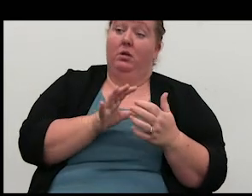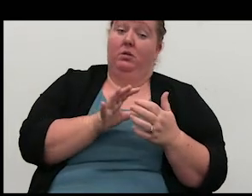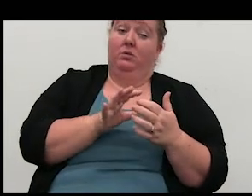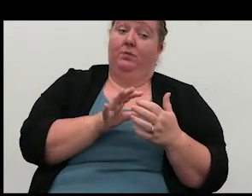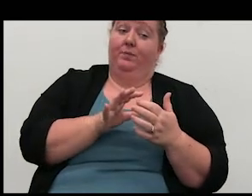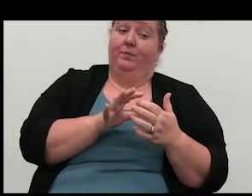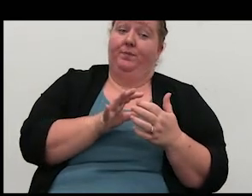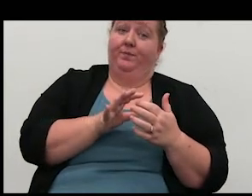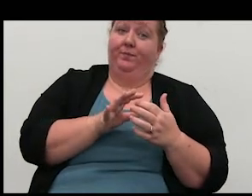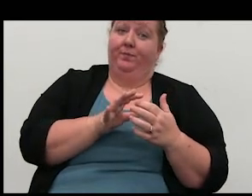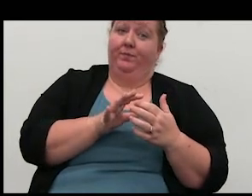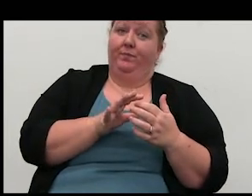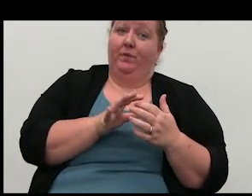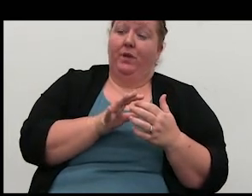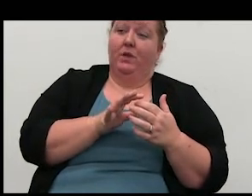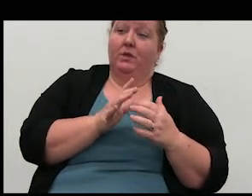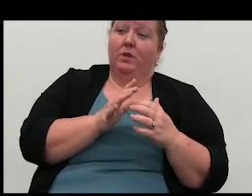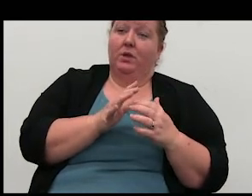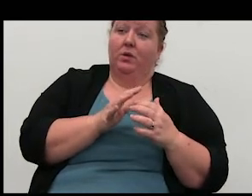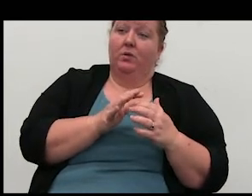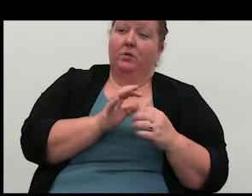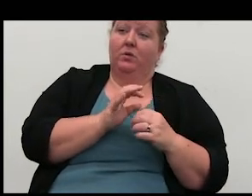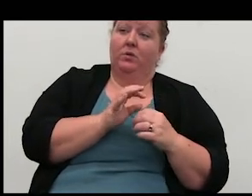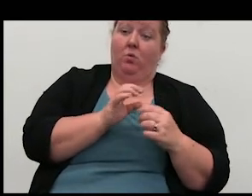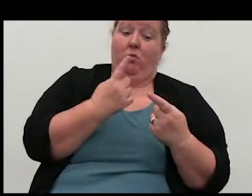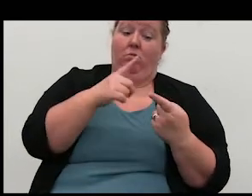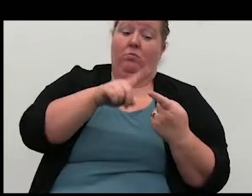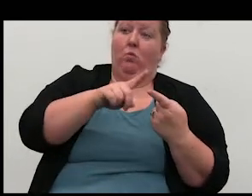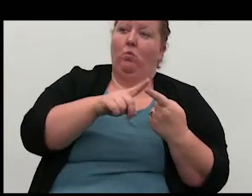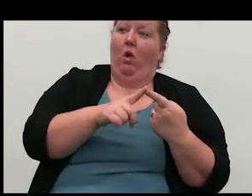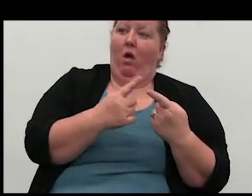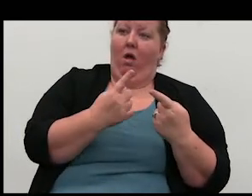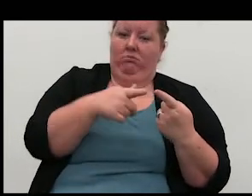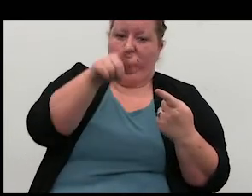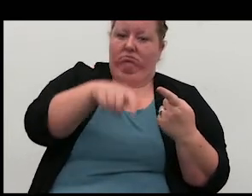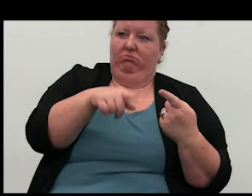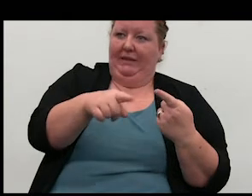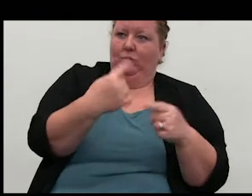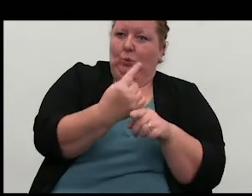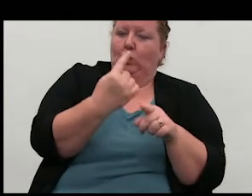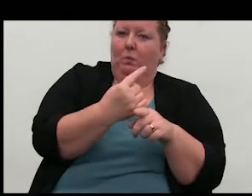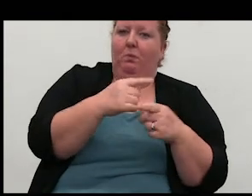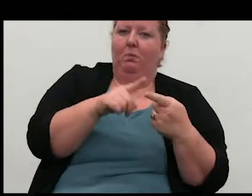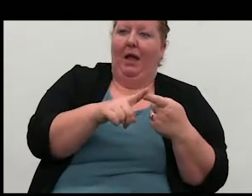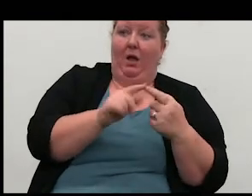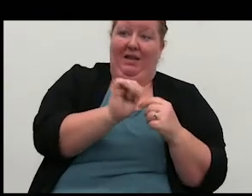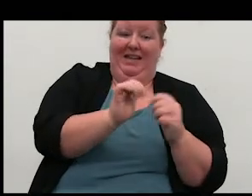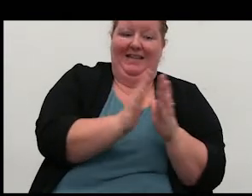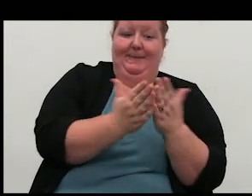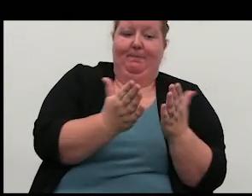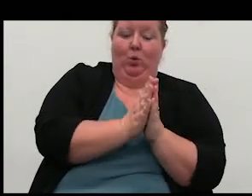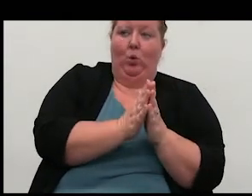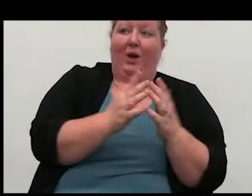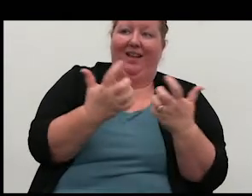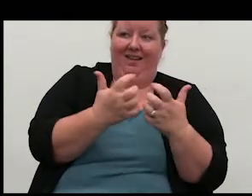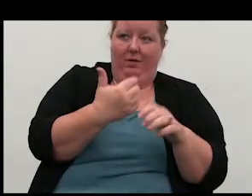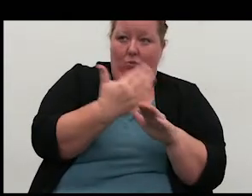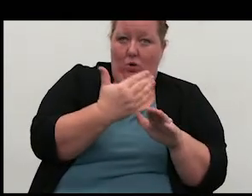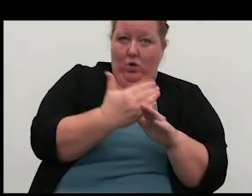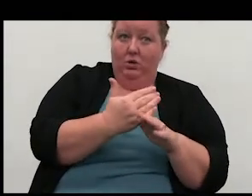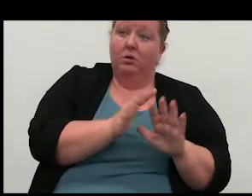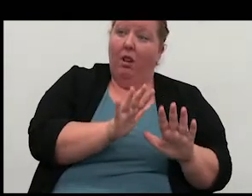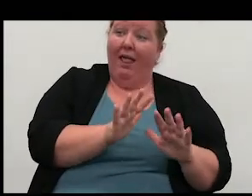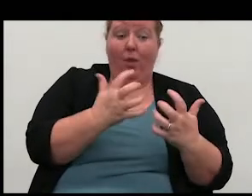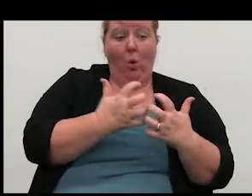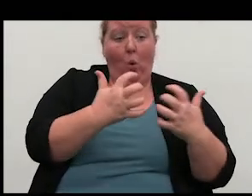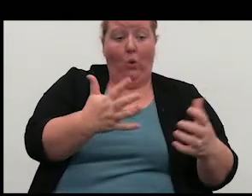Data at Gdpr Interactive, actually spells out in his article in his book, again, in great detail how it works. Let the audience